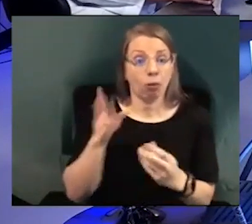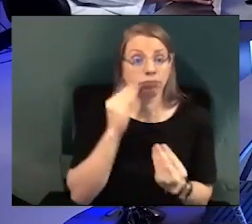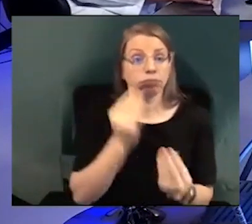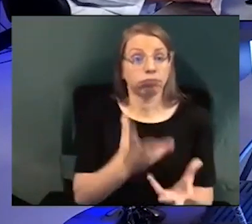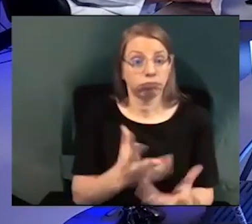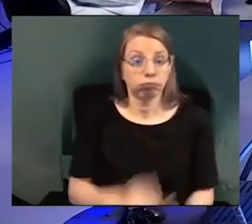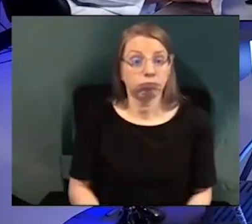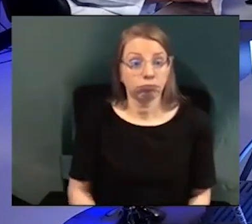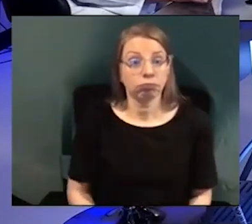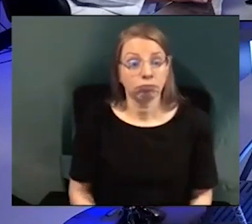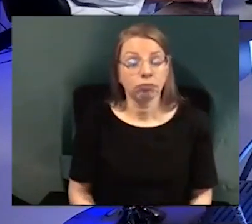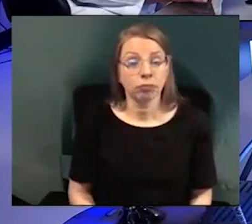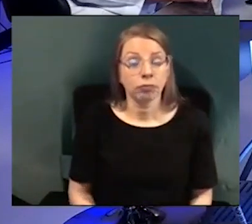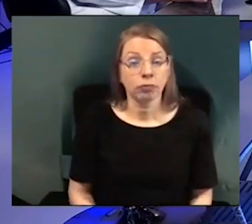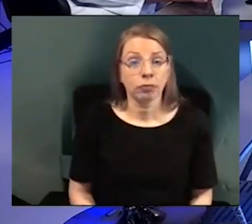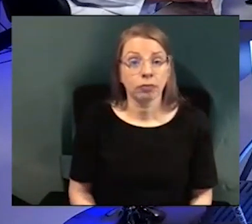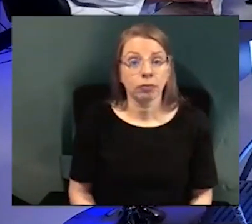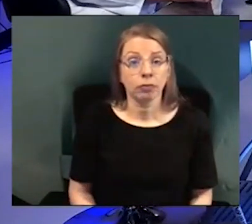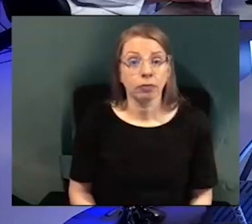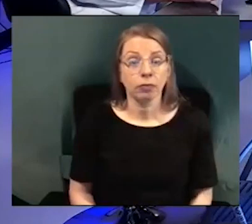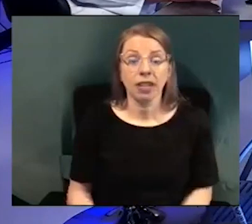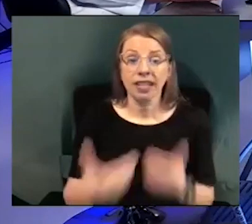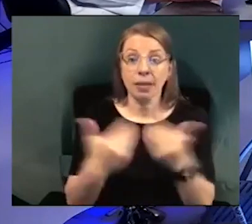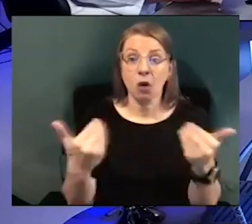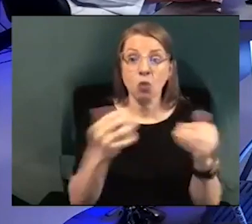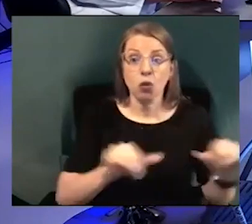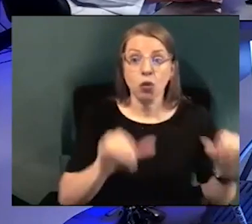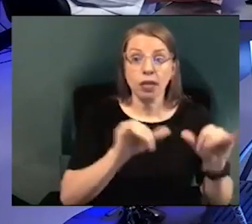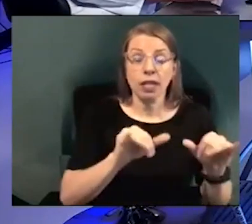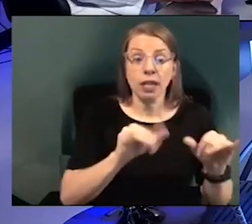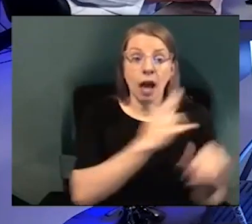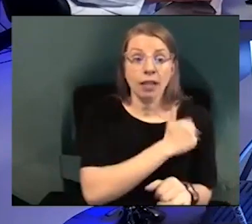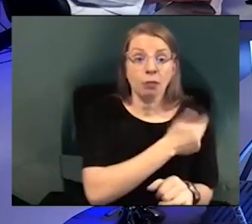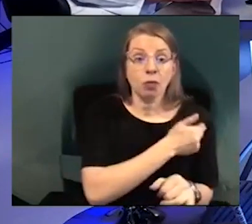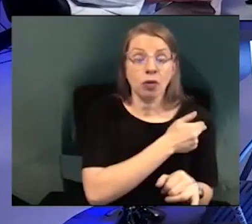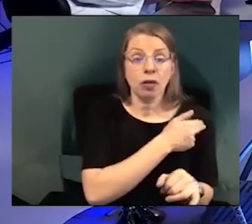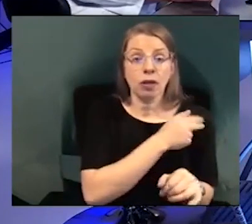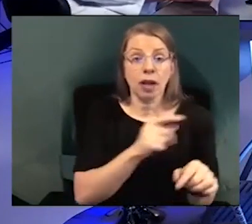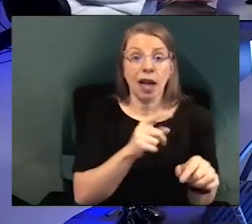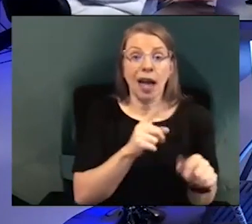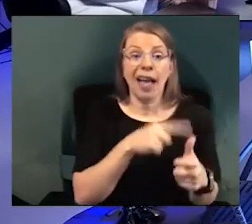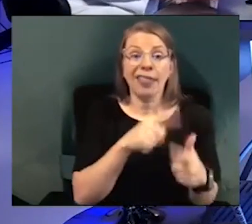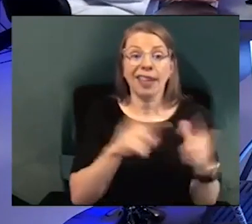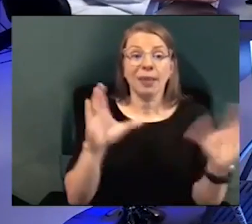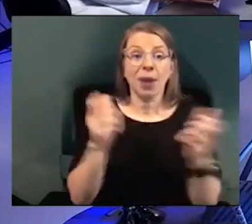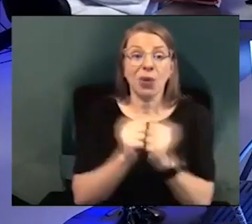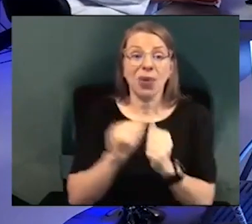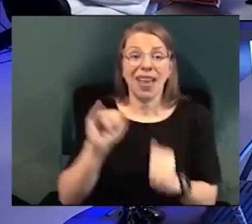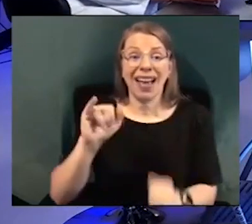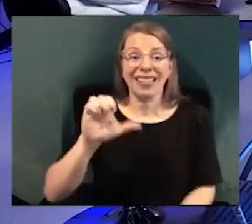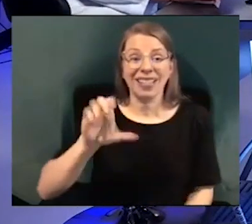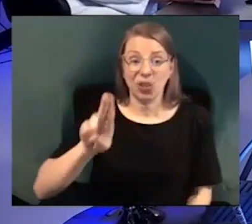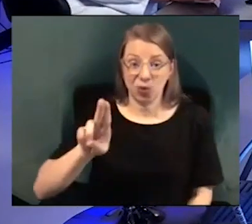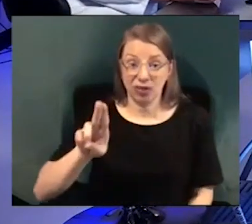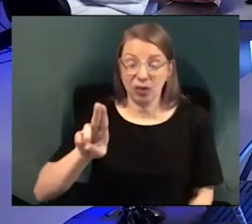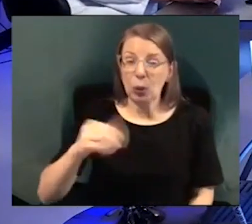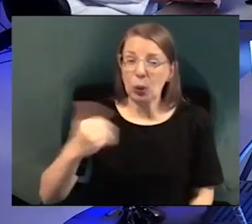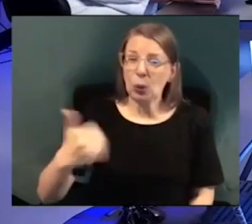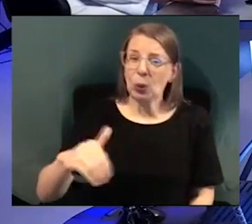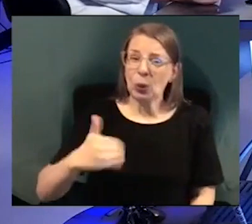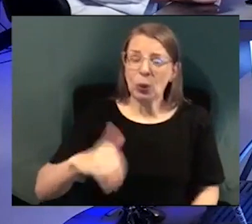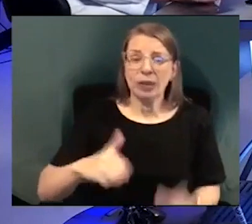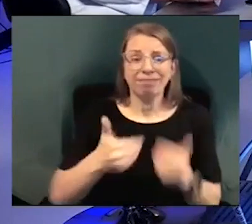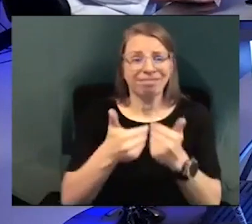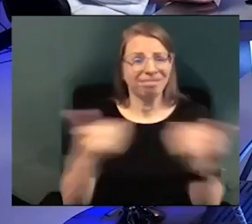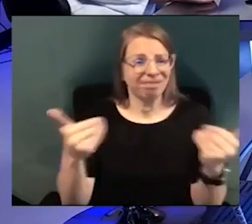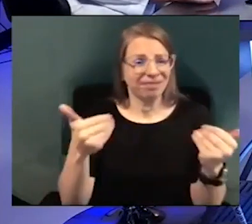to separate that both into just a routine hospital admission and those who are admitted to the ICU. Yeah, there is a distinct difference Yeah. for those that are